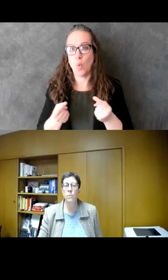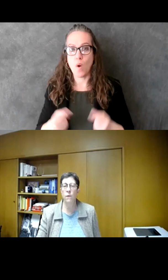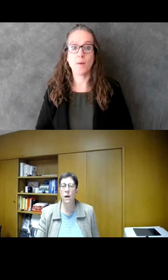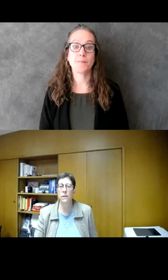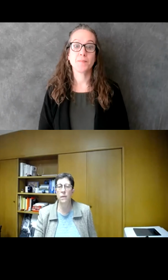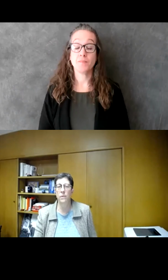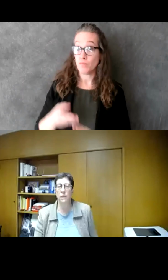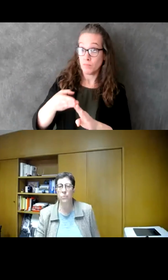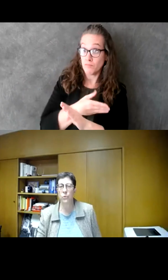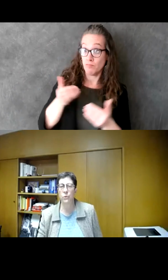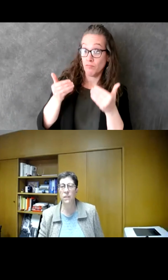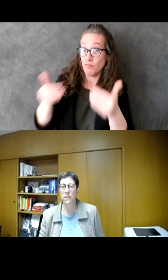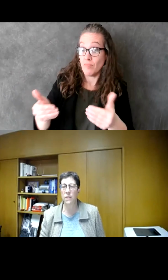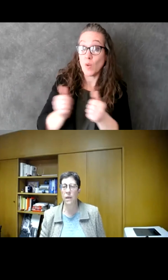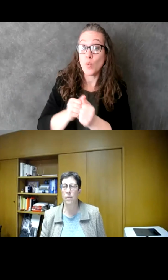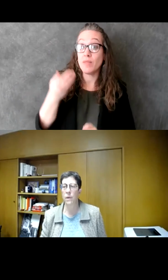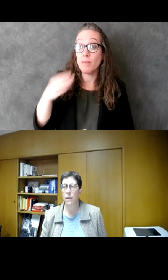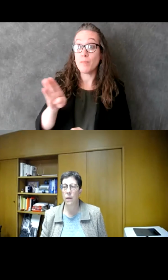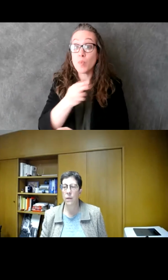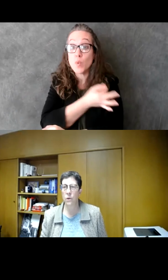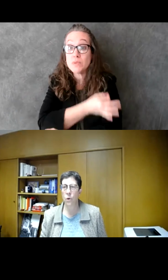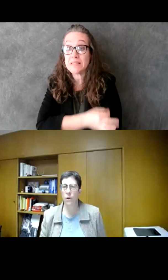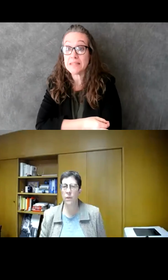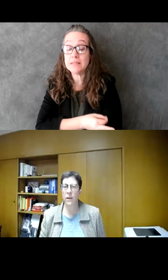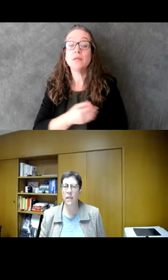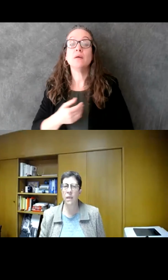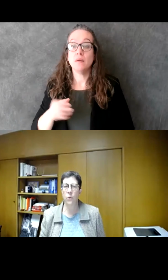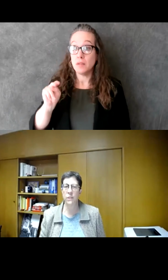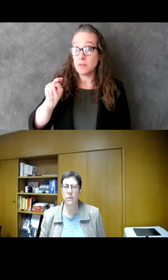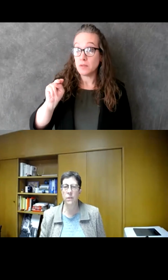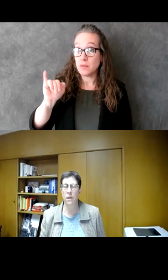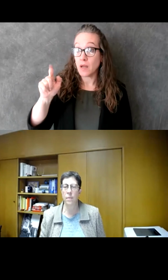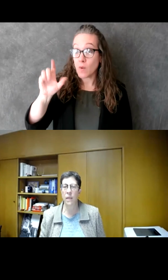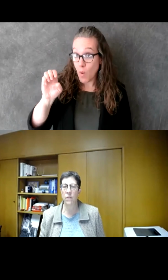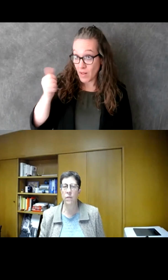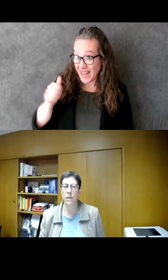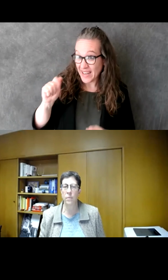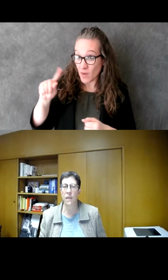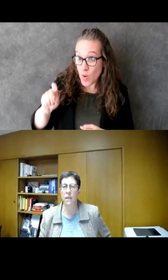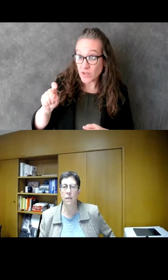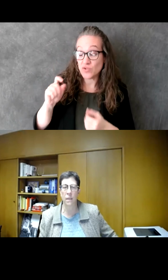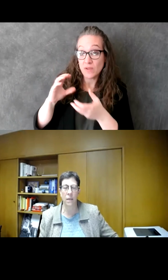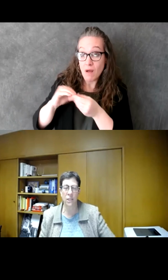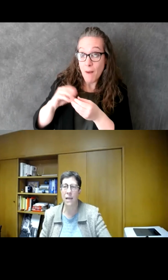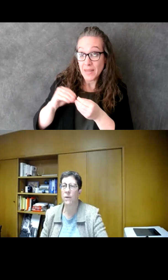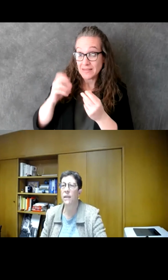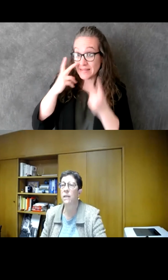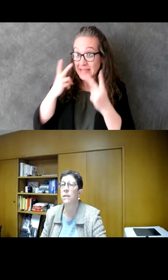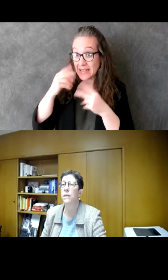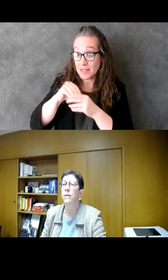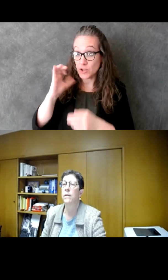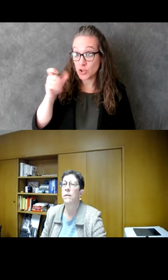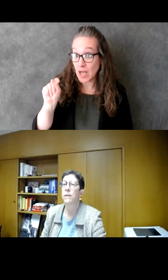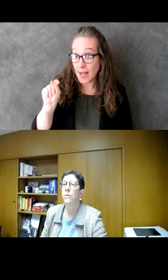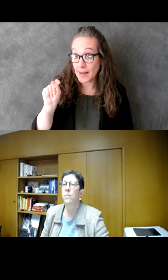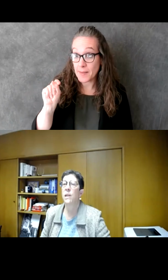before I move on to bruises, Nicole, are there any questions or comments that I'm getting in the chat related